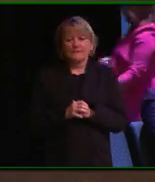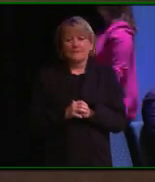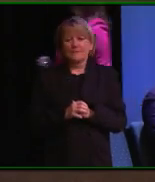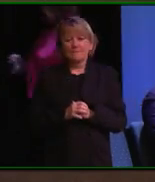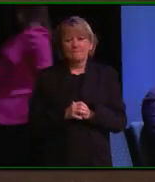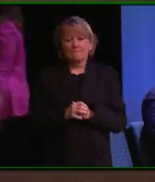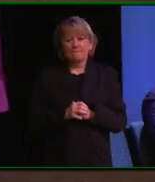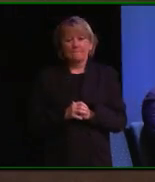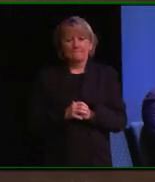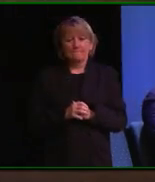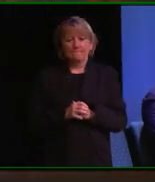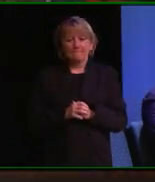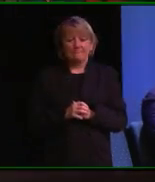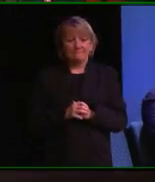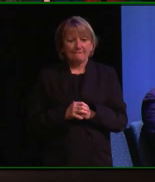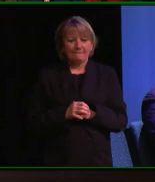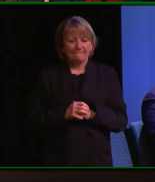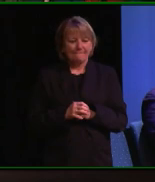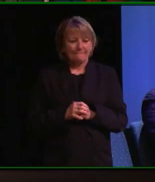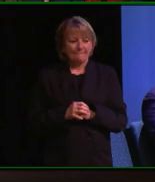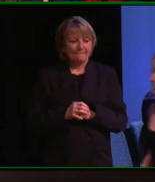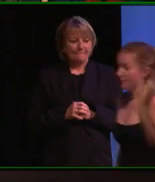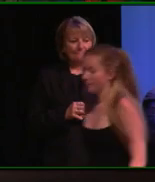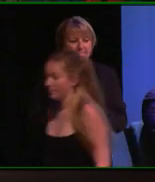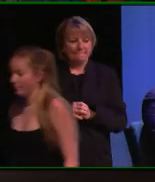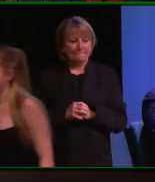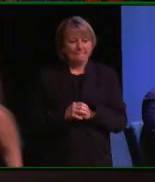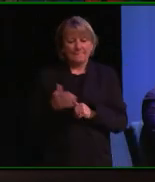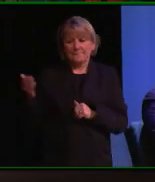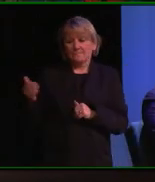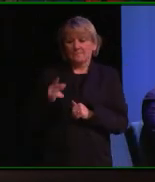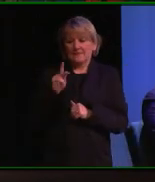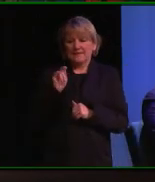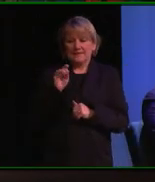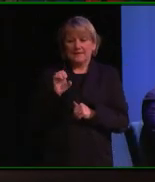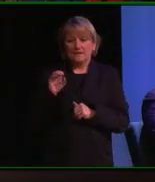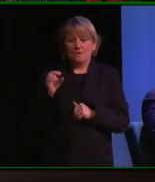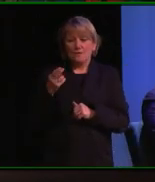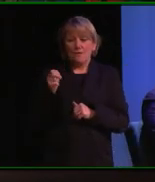Yay! Yay! And now I'd like to welcome Kate O'Hara to the podium.